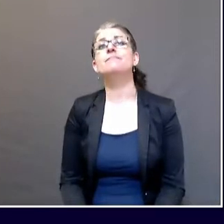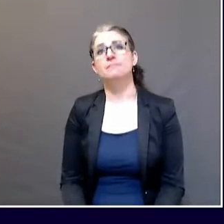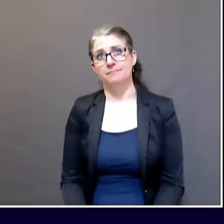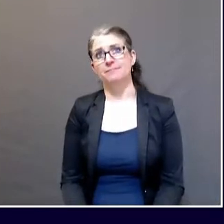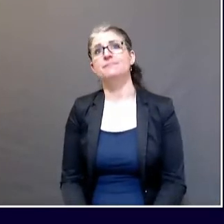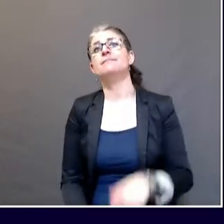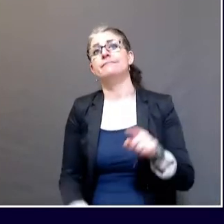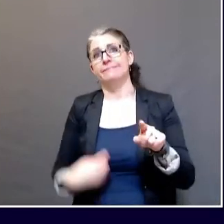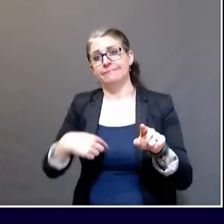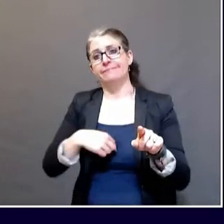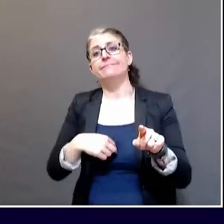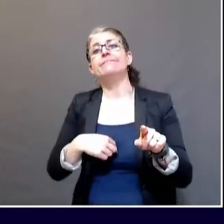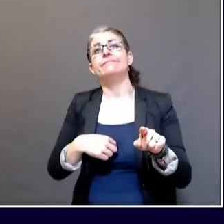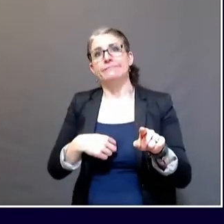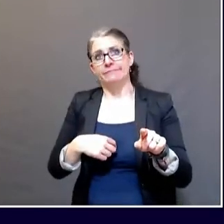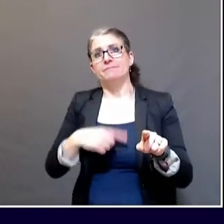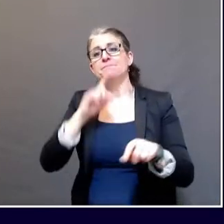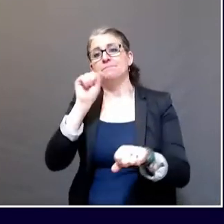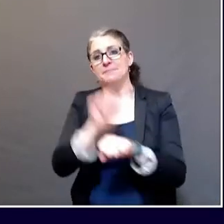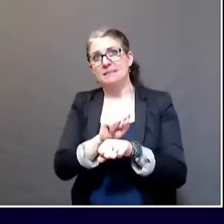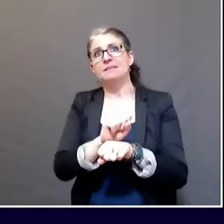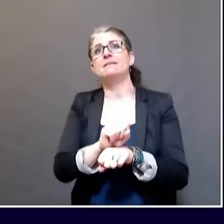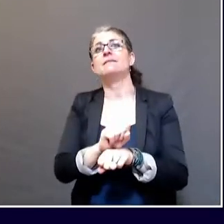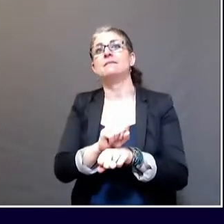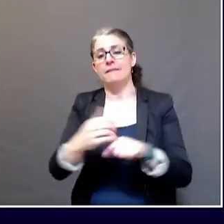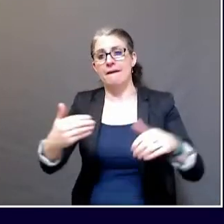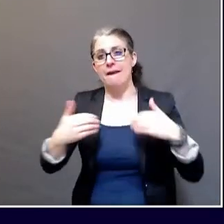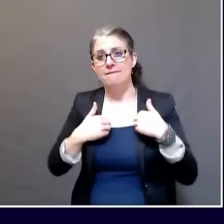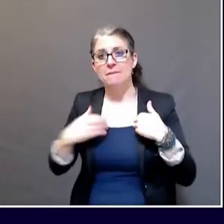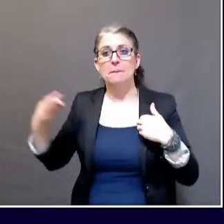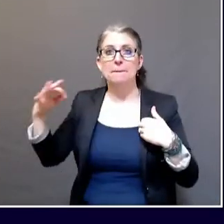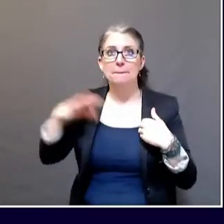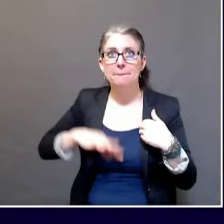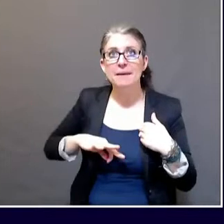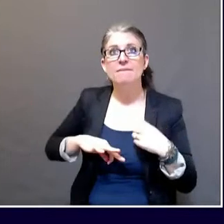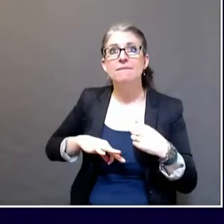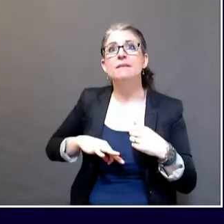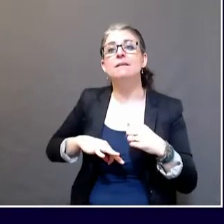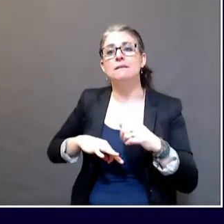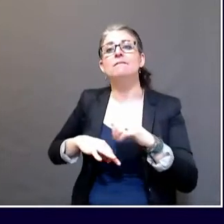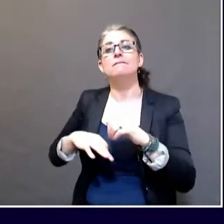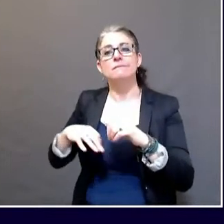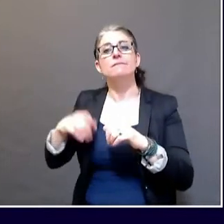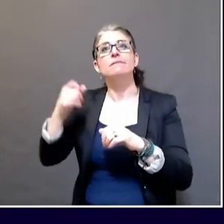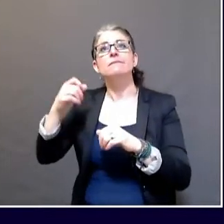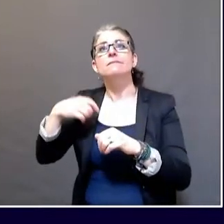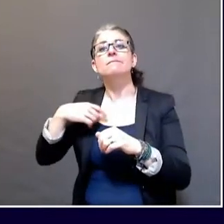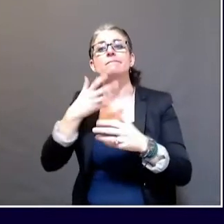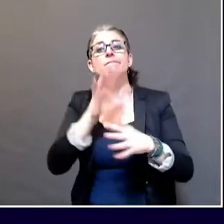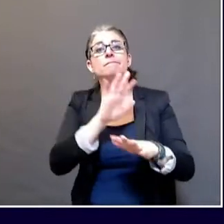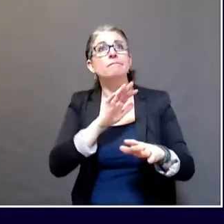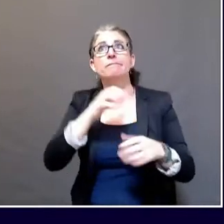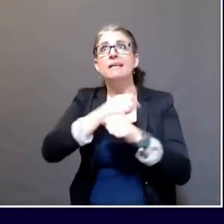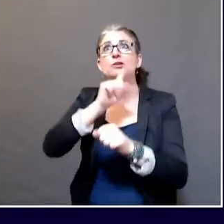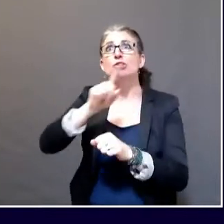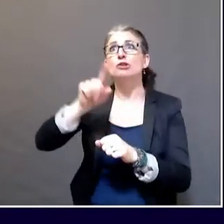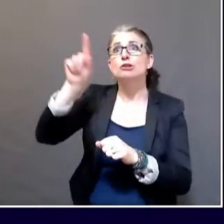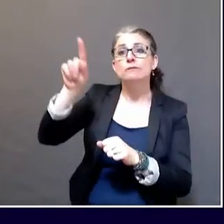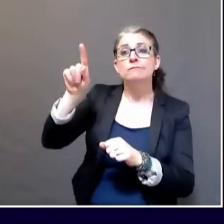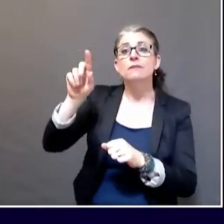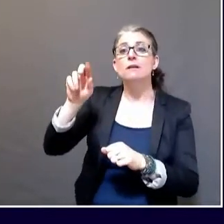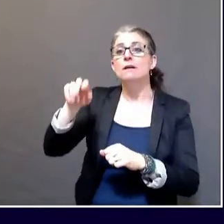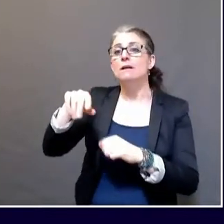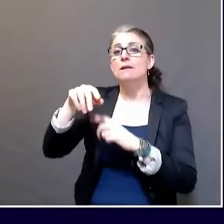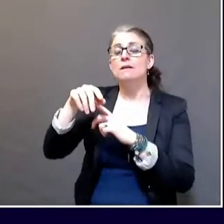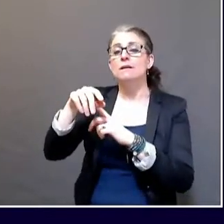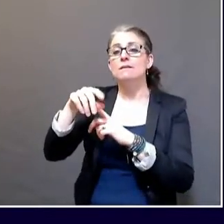county level emergency managers across the state, top to bottom, east to west. And we stand ready to continue working with